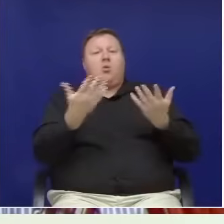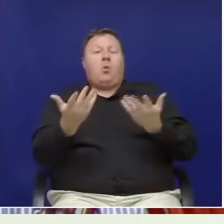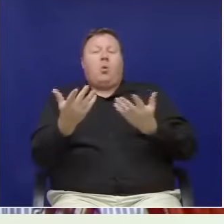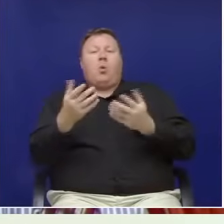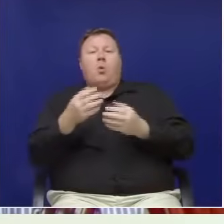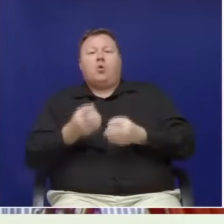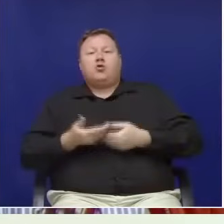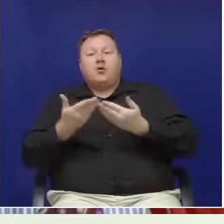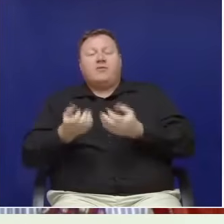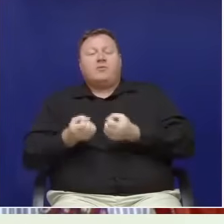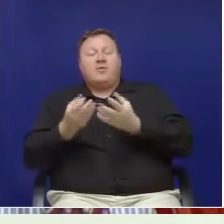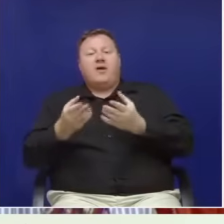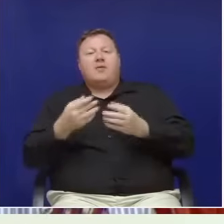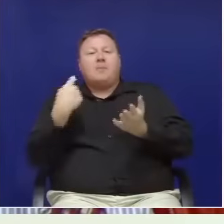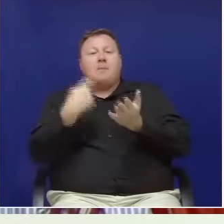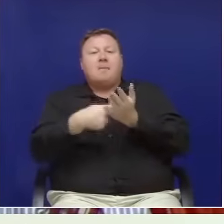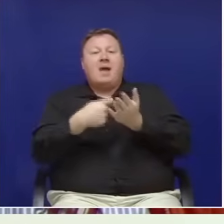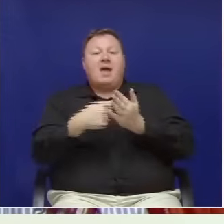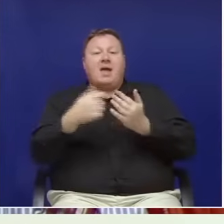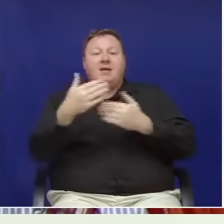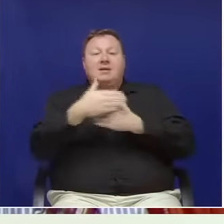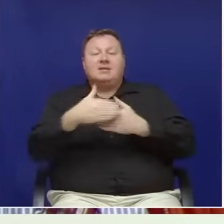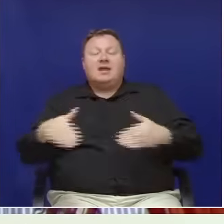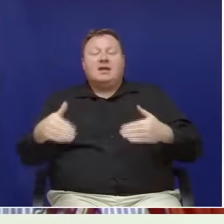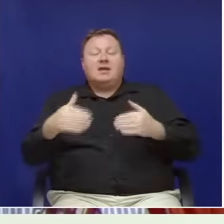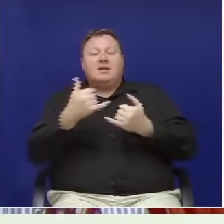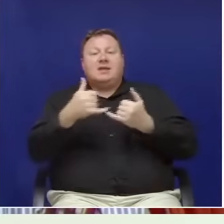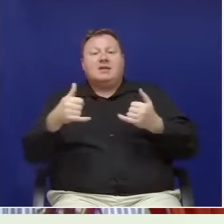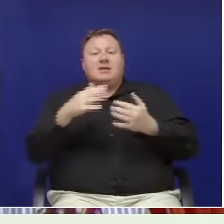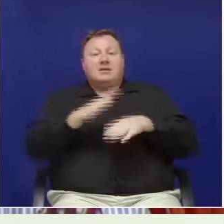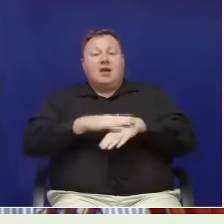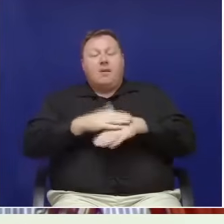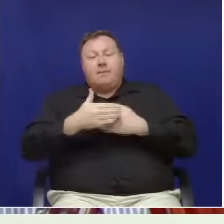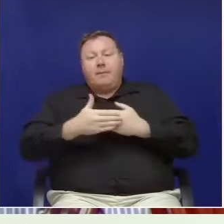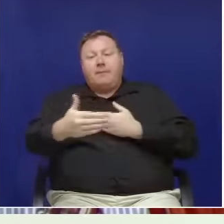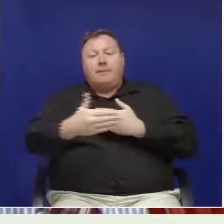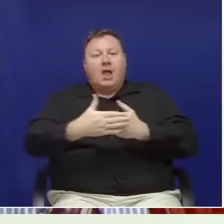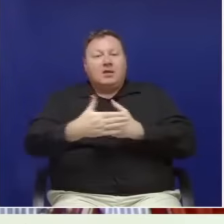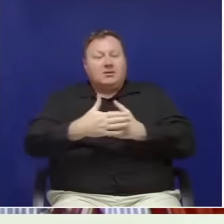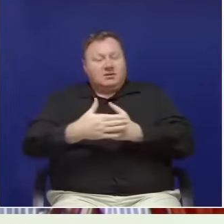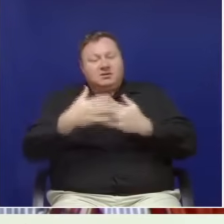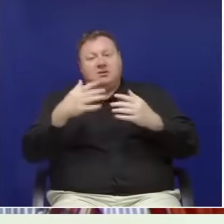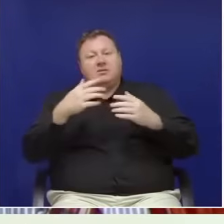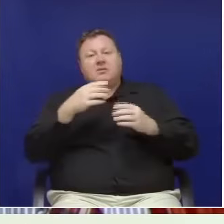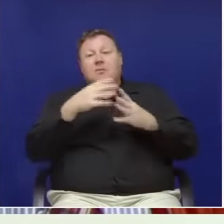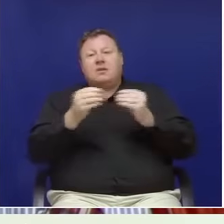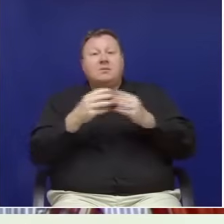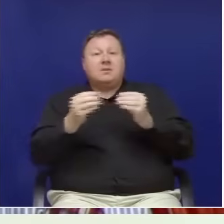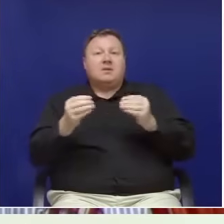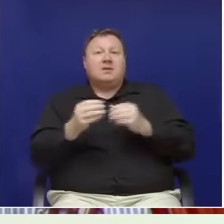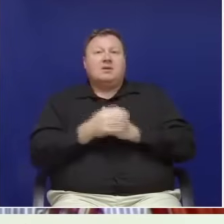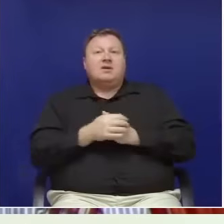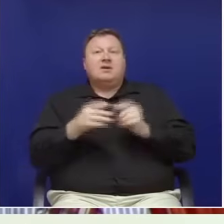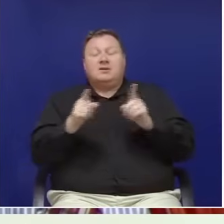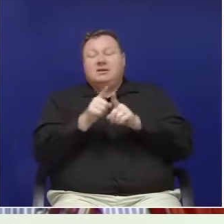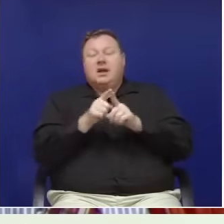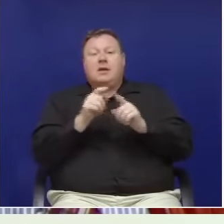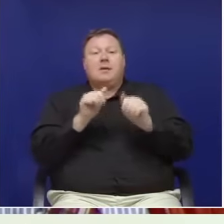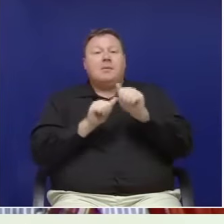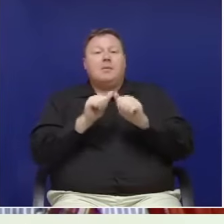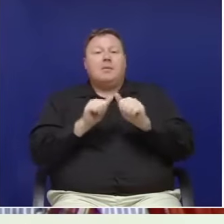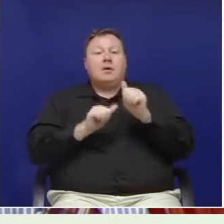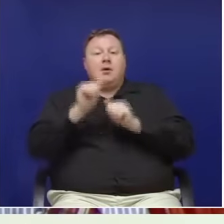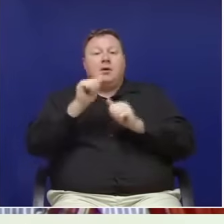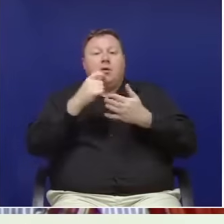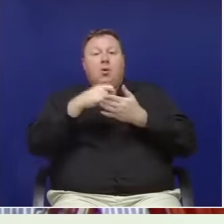deadlines, and commit to an independent forensic audit of all stipend payments since the program started,